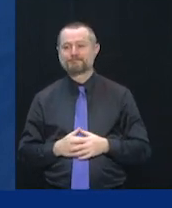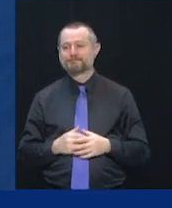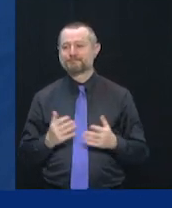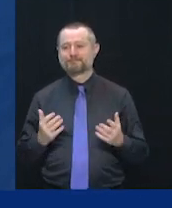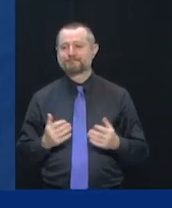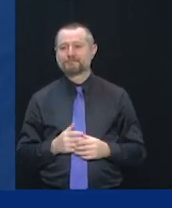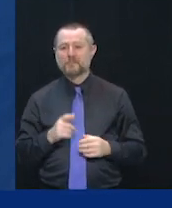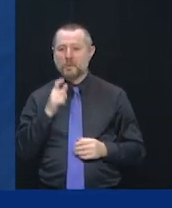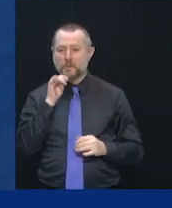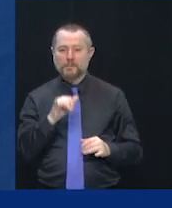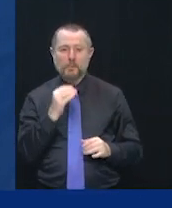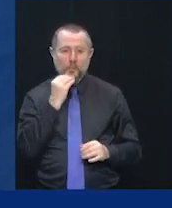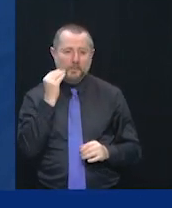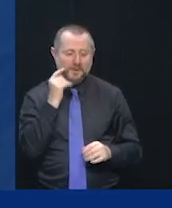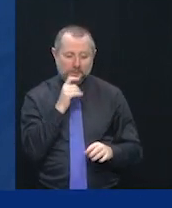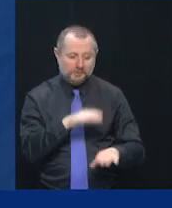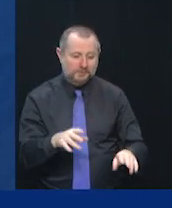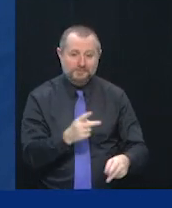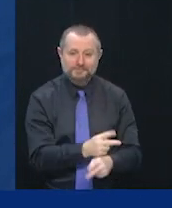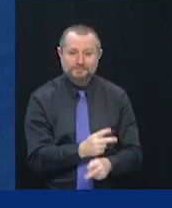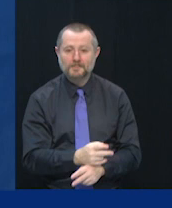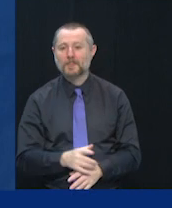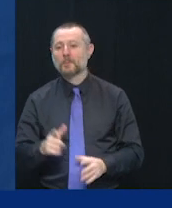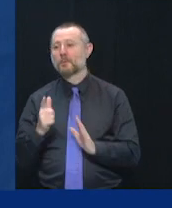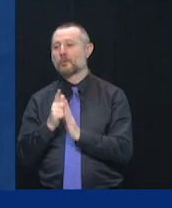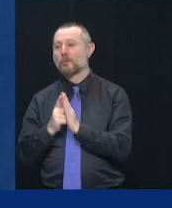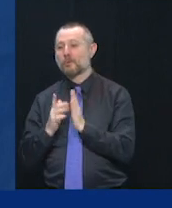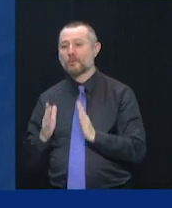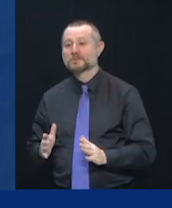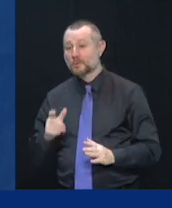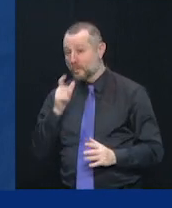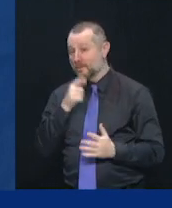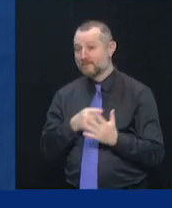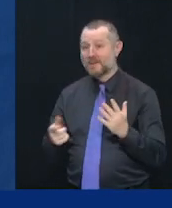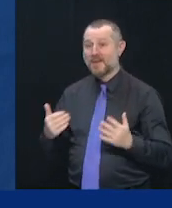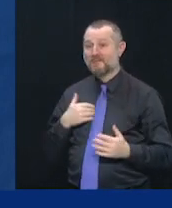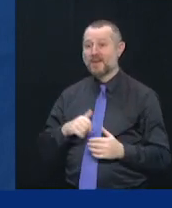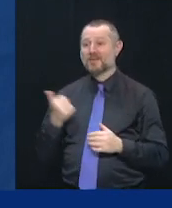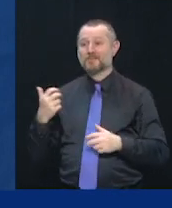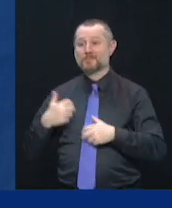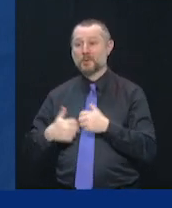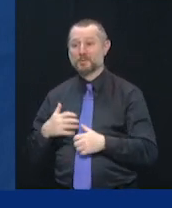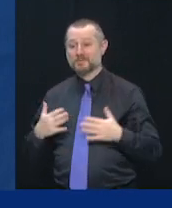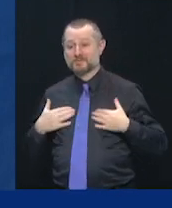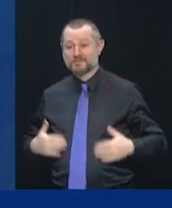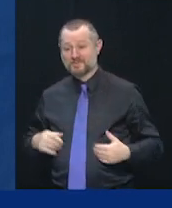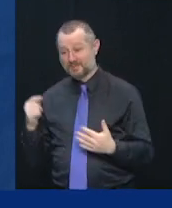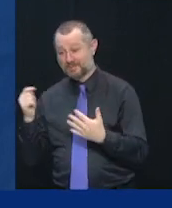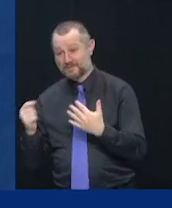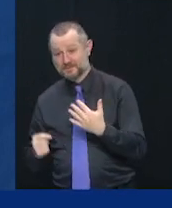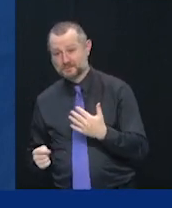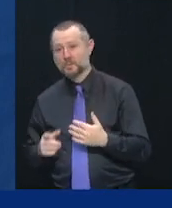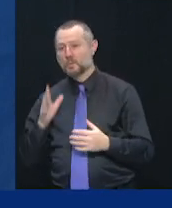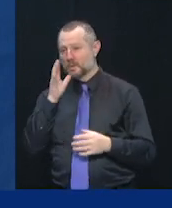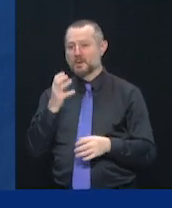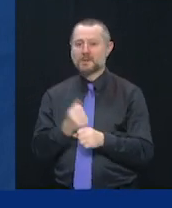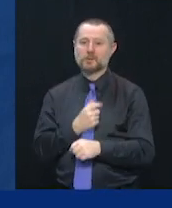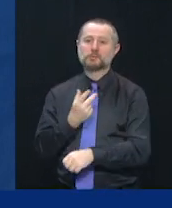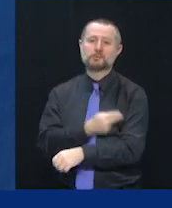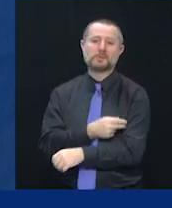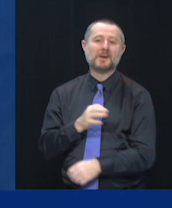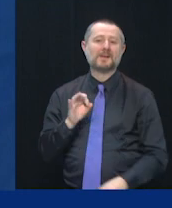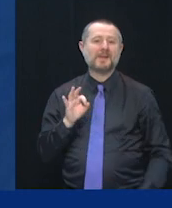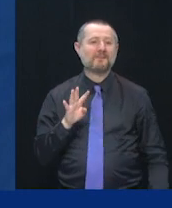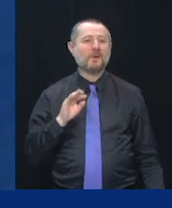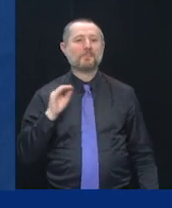homemaker with a comorbidity, if you're a lawyer with a comorbidity, whoever you are, 94% of the deaths are people with